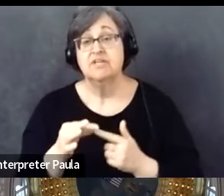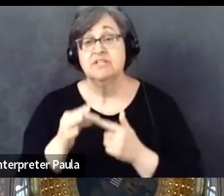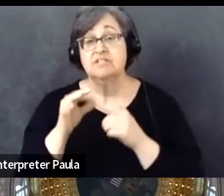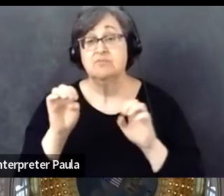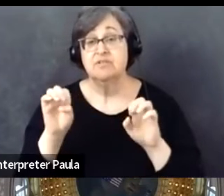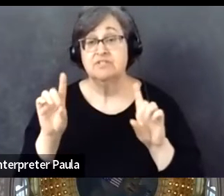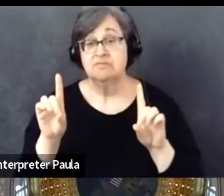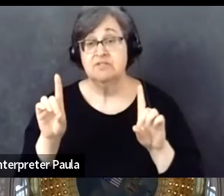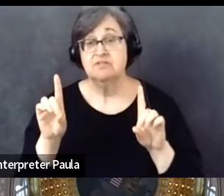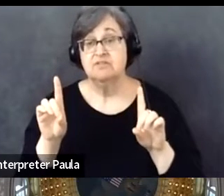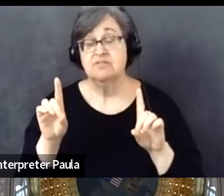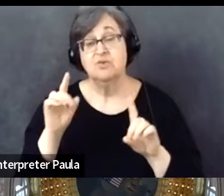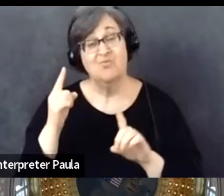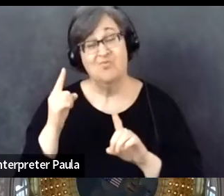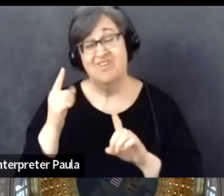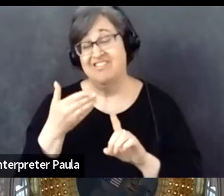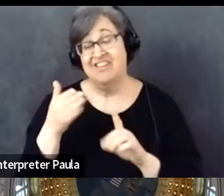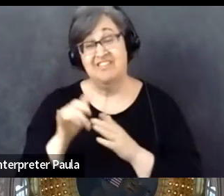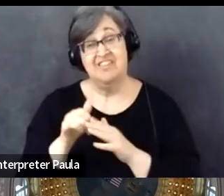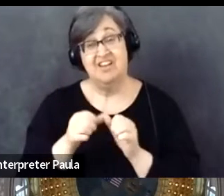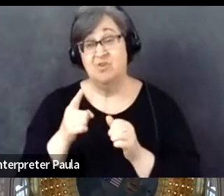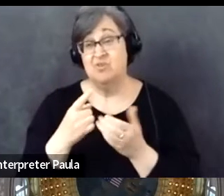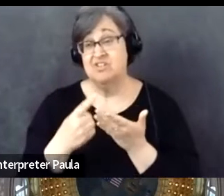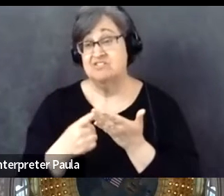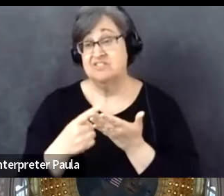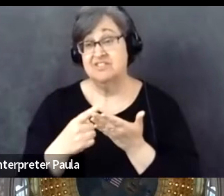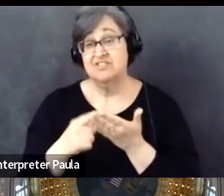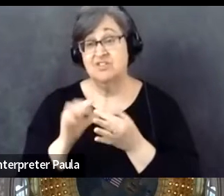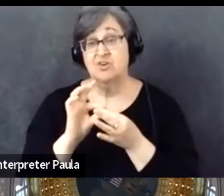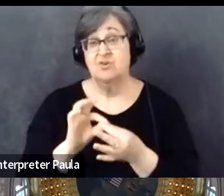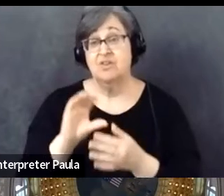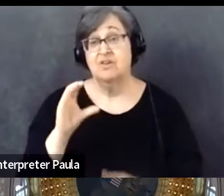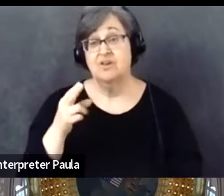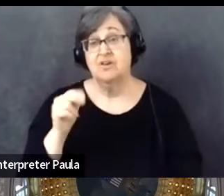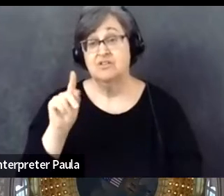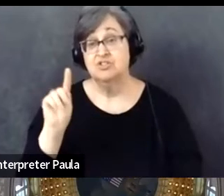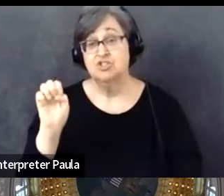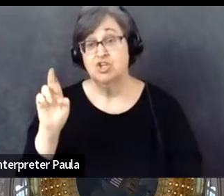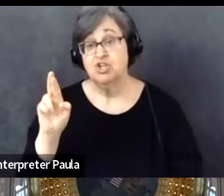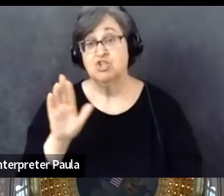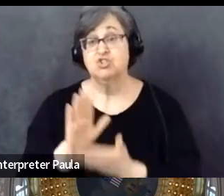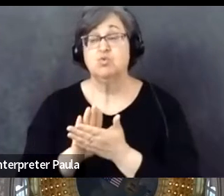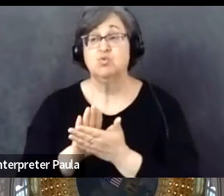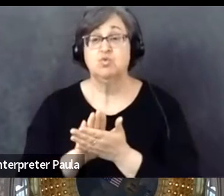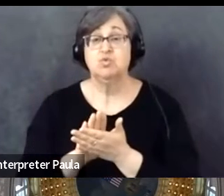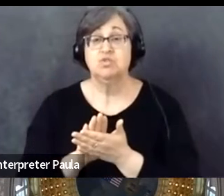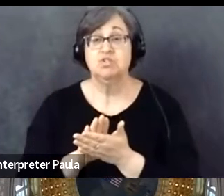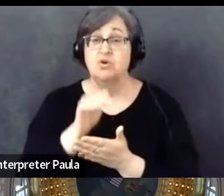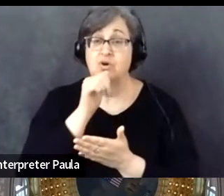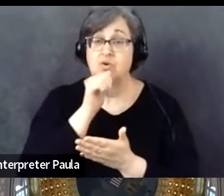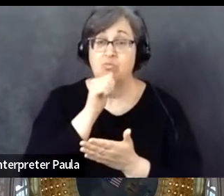education is one of those things that everybody talks about when it comes to charter schools or